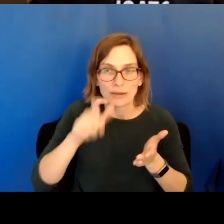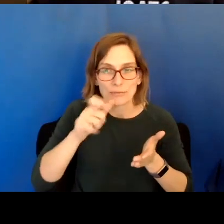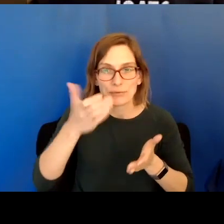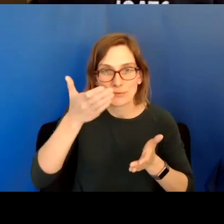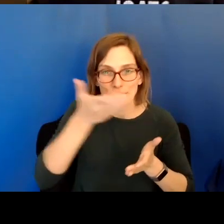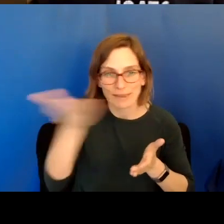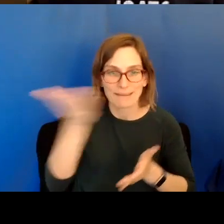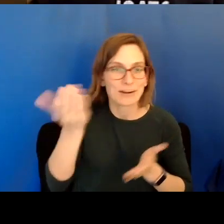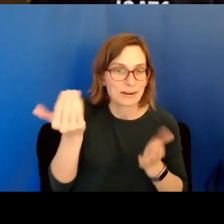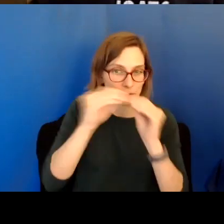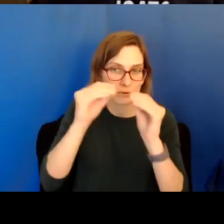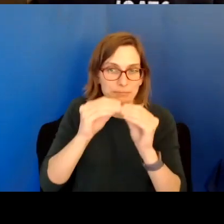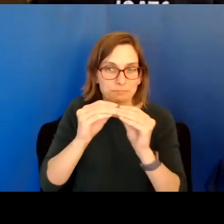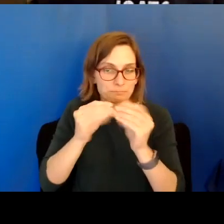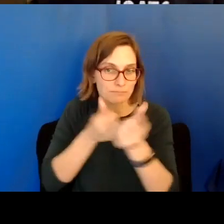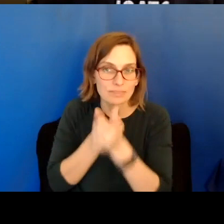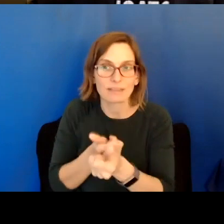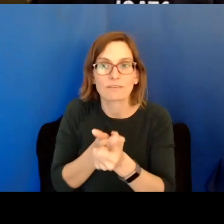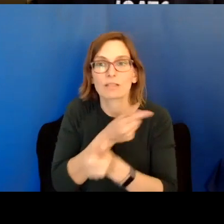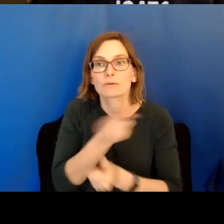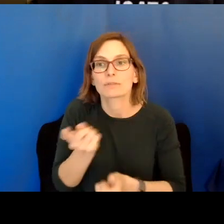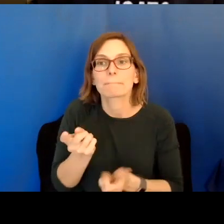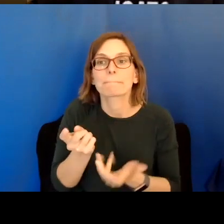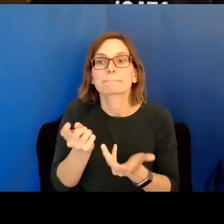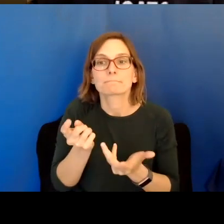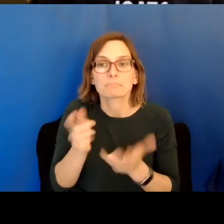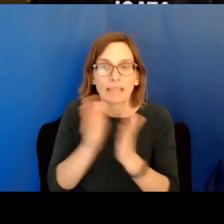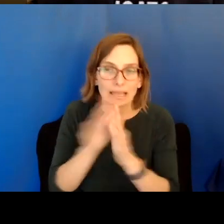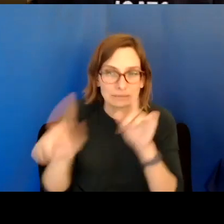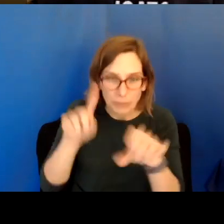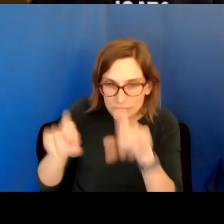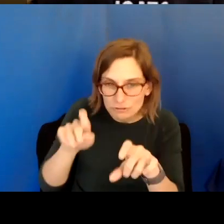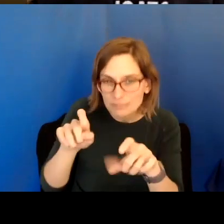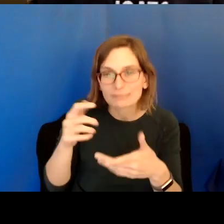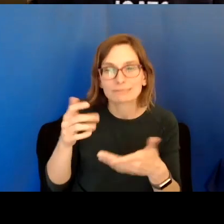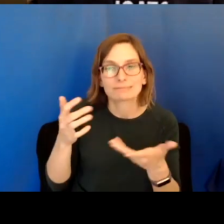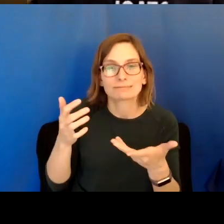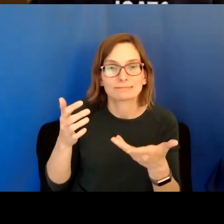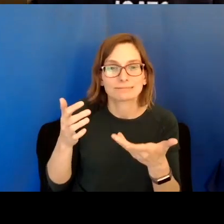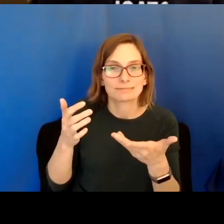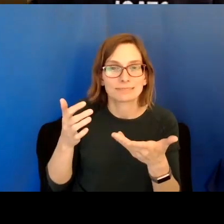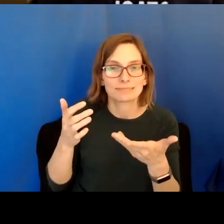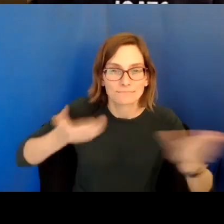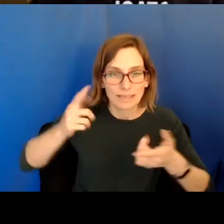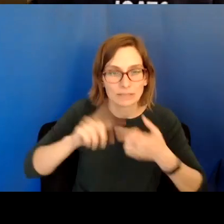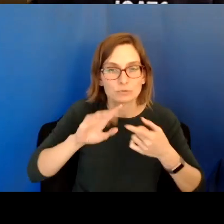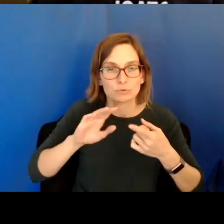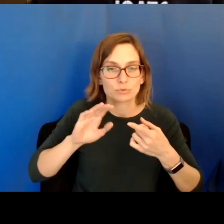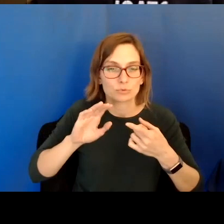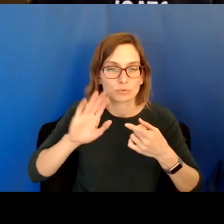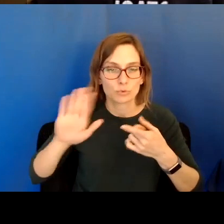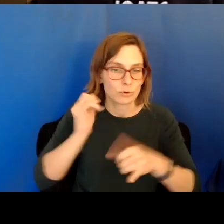are and follow them, ask them questions, invite them to your institutions to support